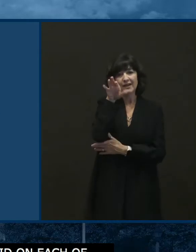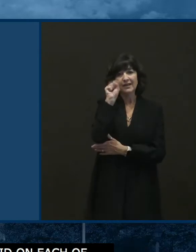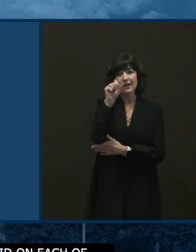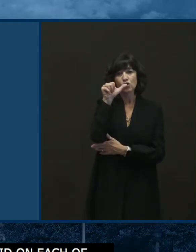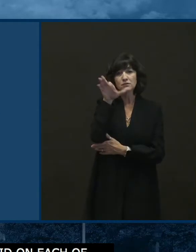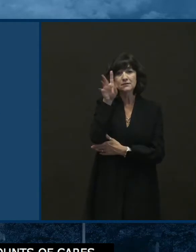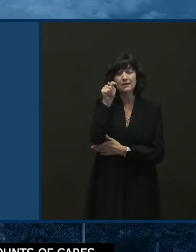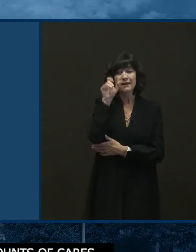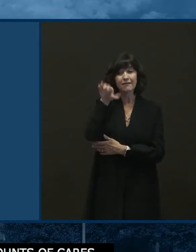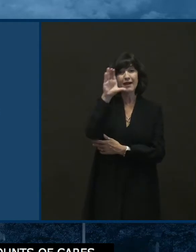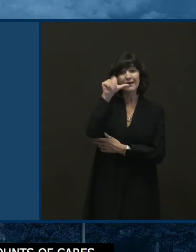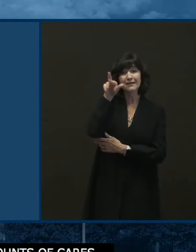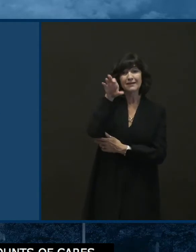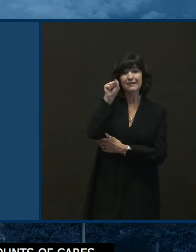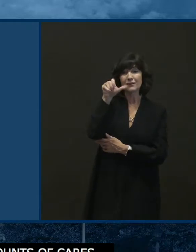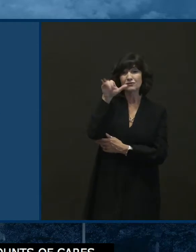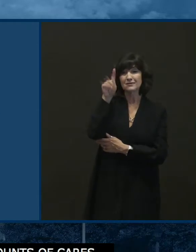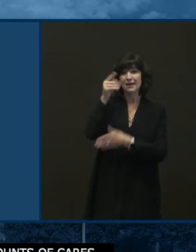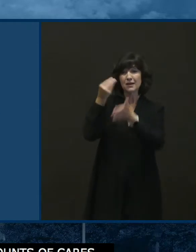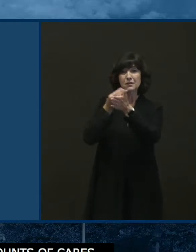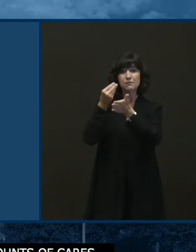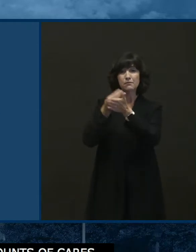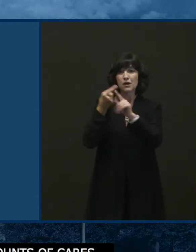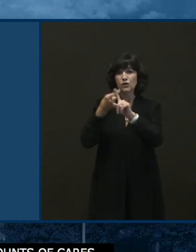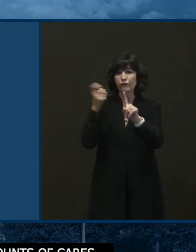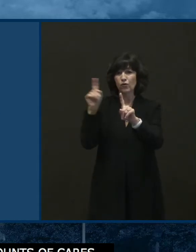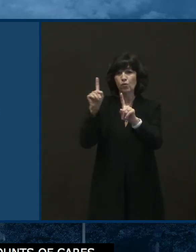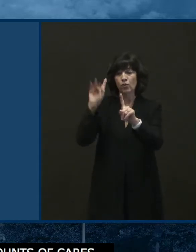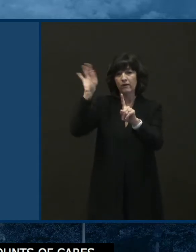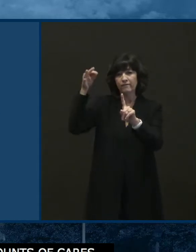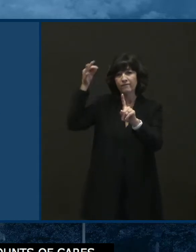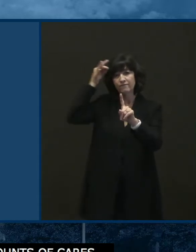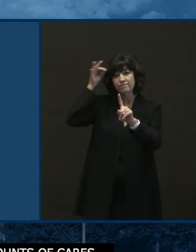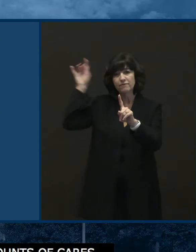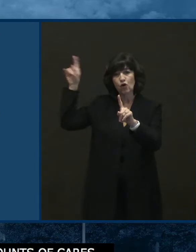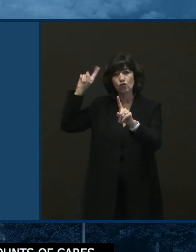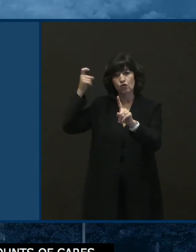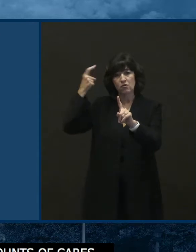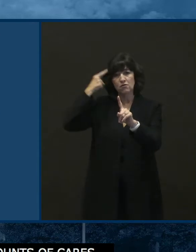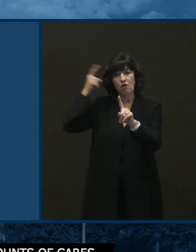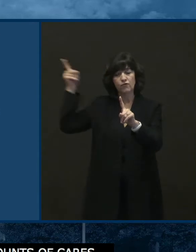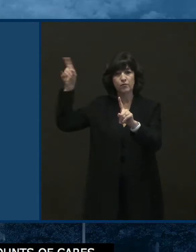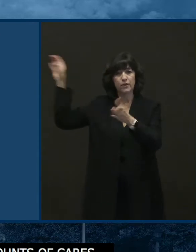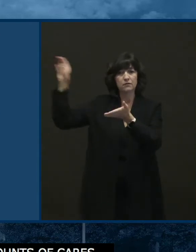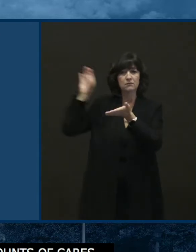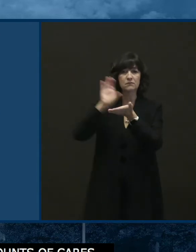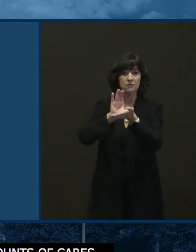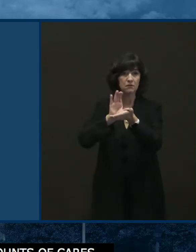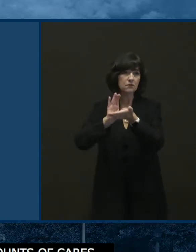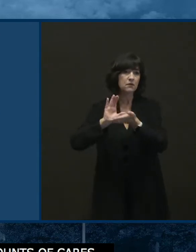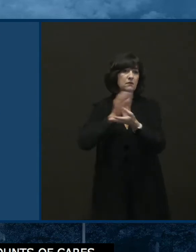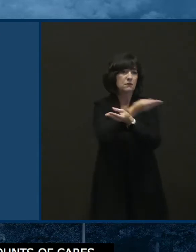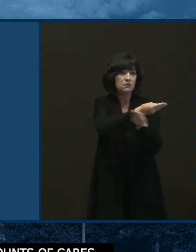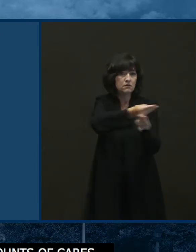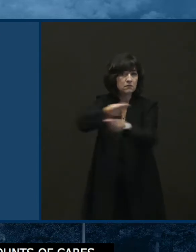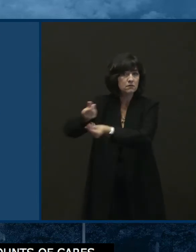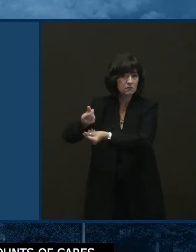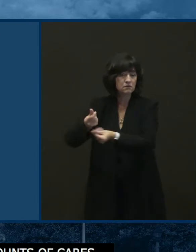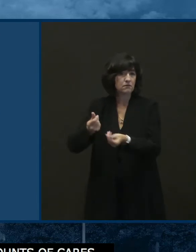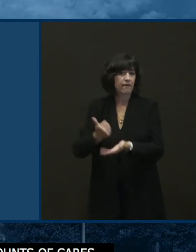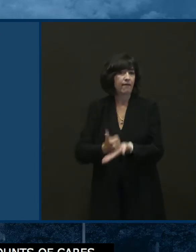this hump, to support nonprofit agencies, and to rebuild our economy. And that's a major focus that we